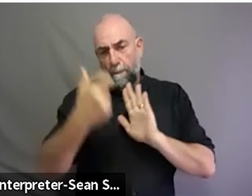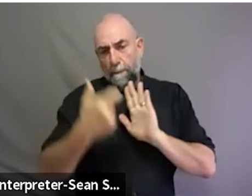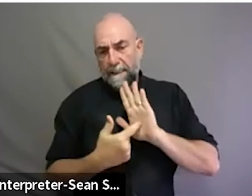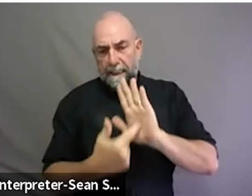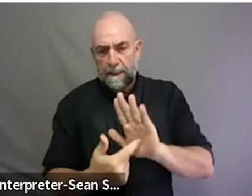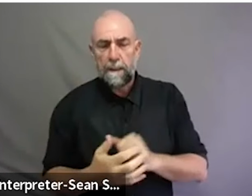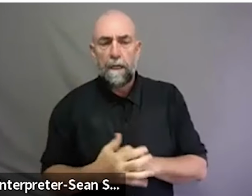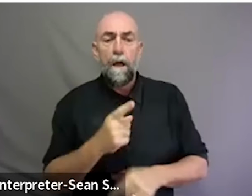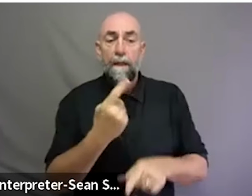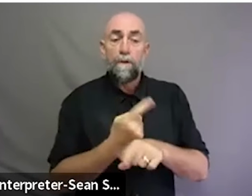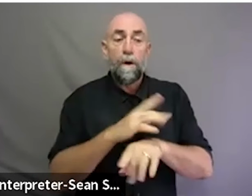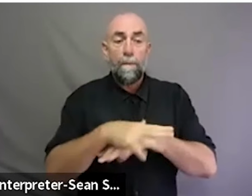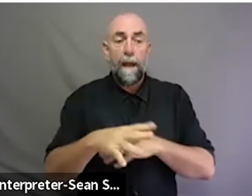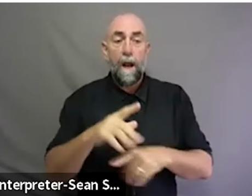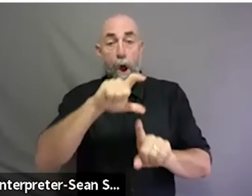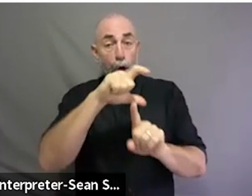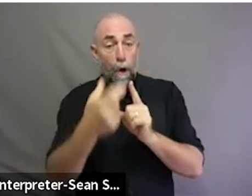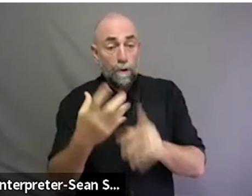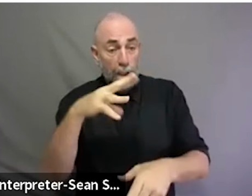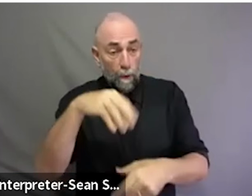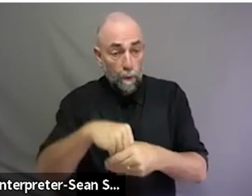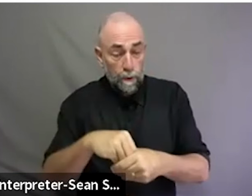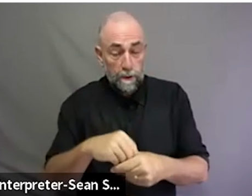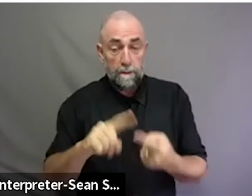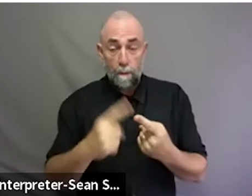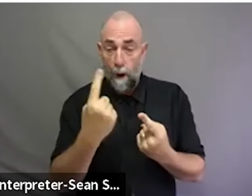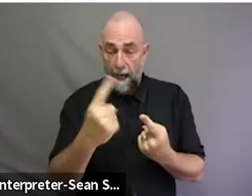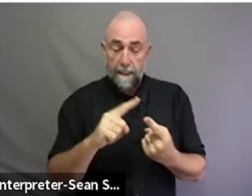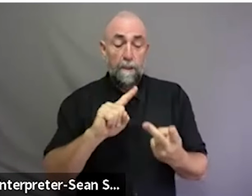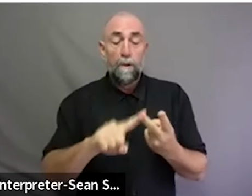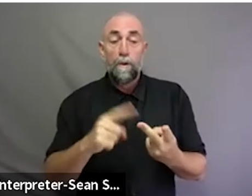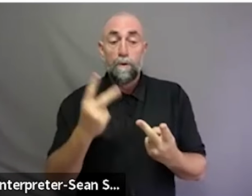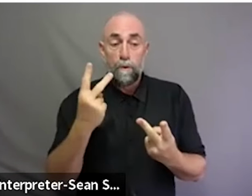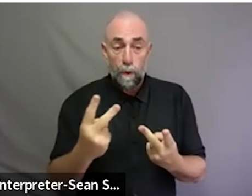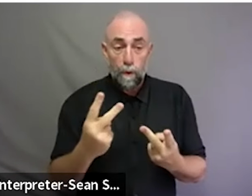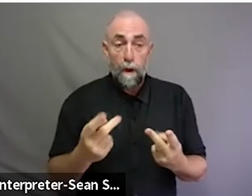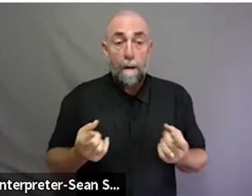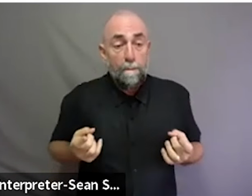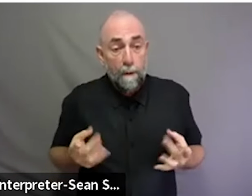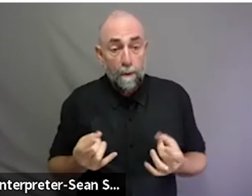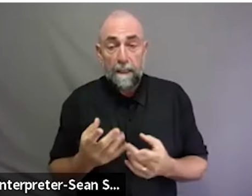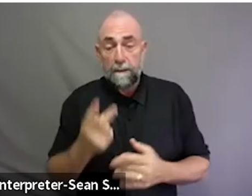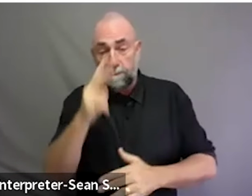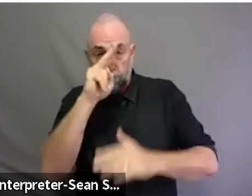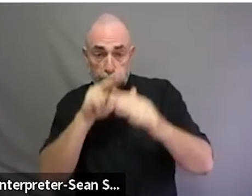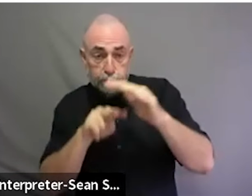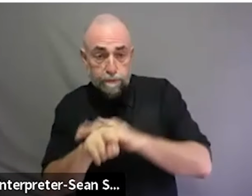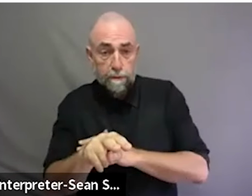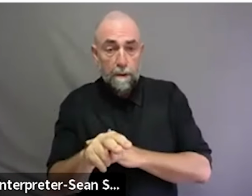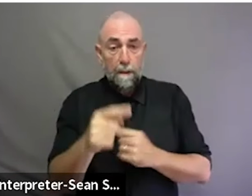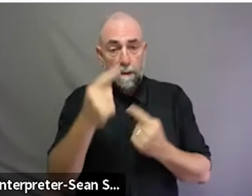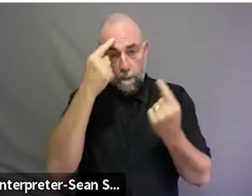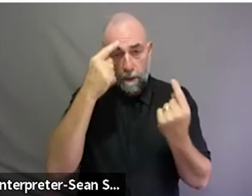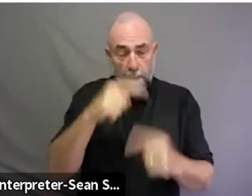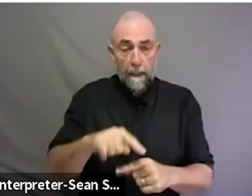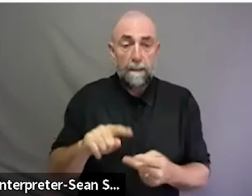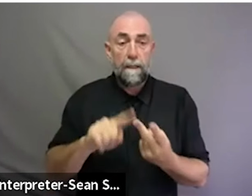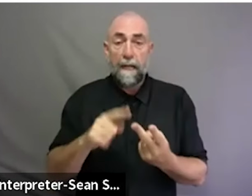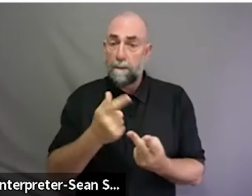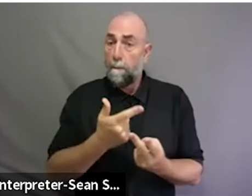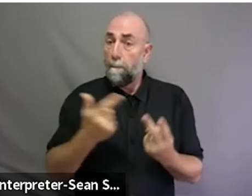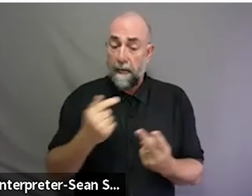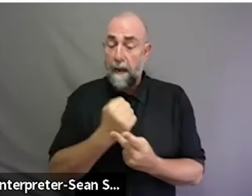of inclusion, preparation and predictability. It's quite a big one for people who perhaps haven't been to our campus before